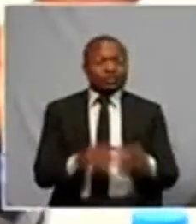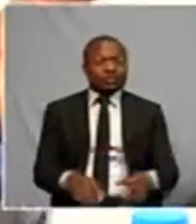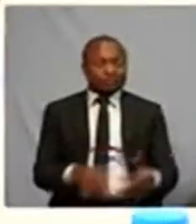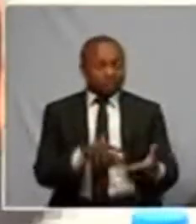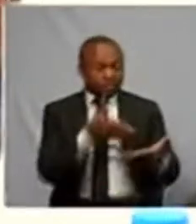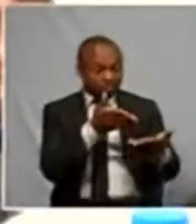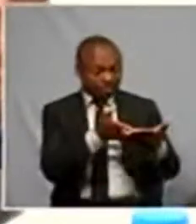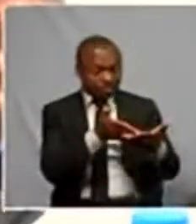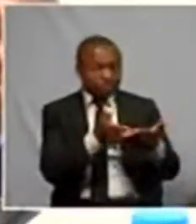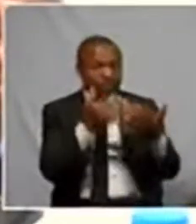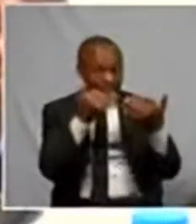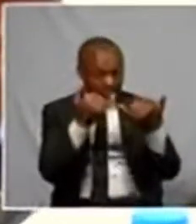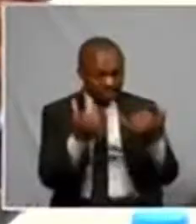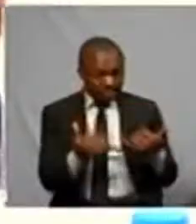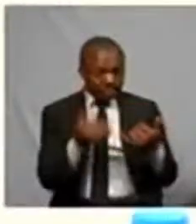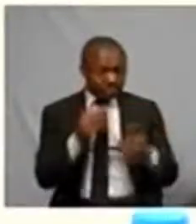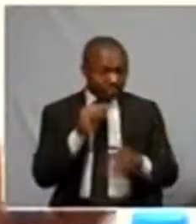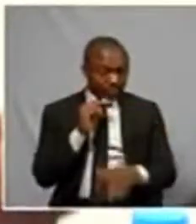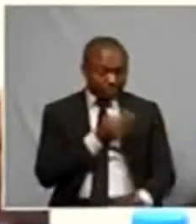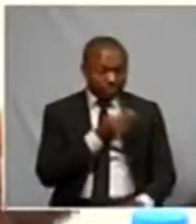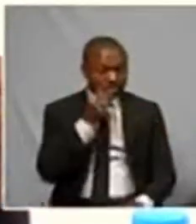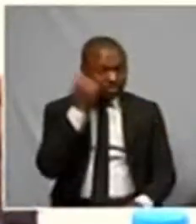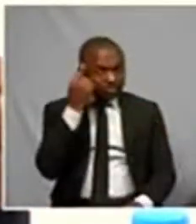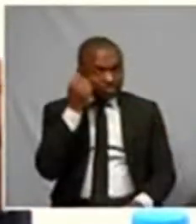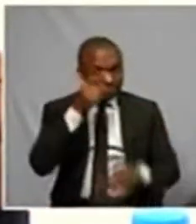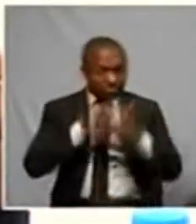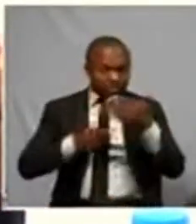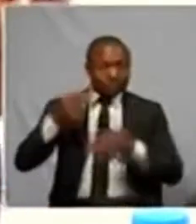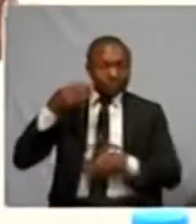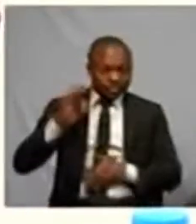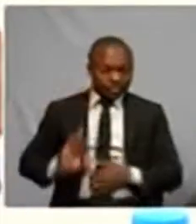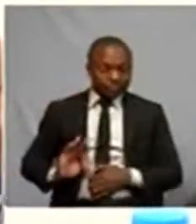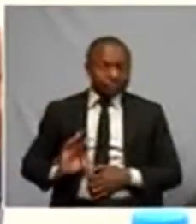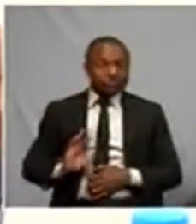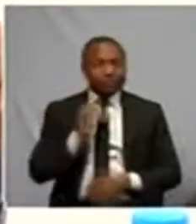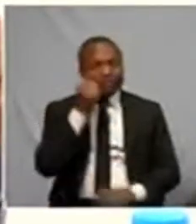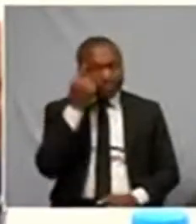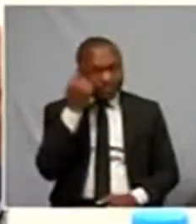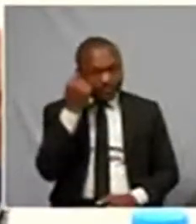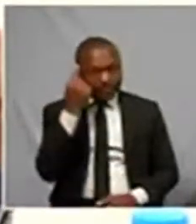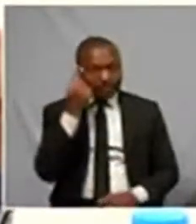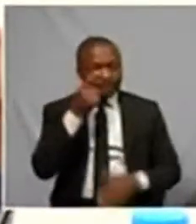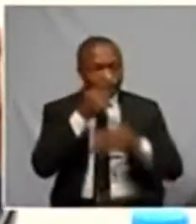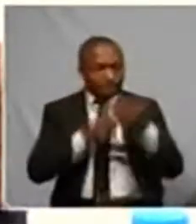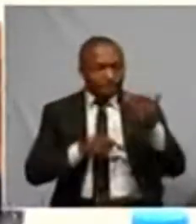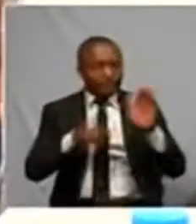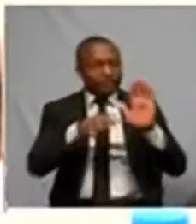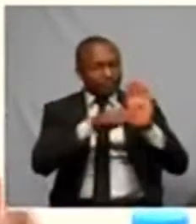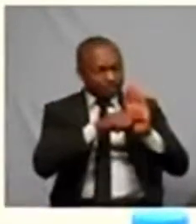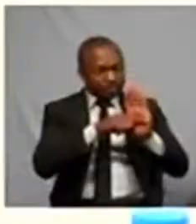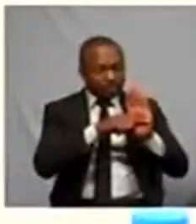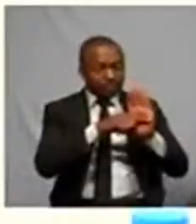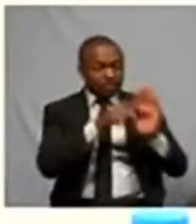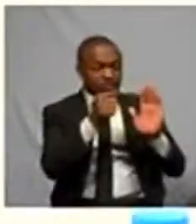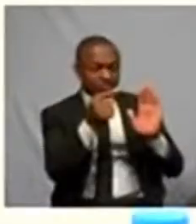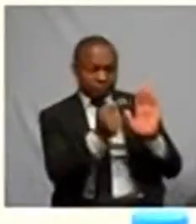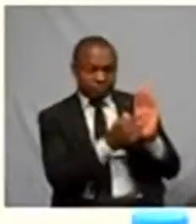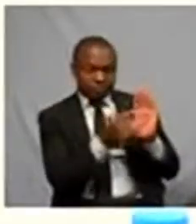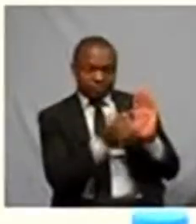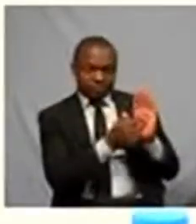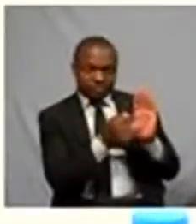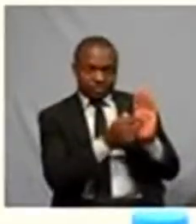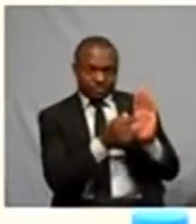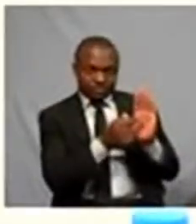this, now we understand what are the benefits, we understand what are the negatives of this